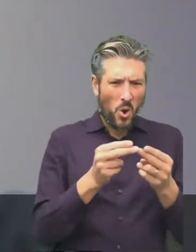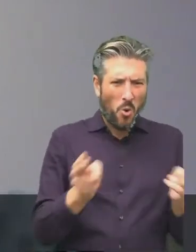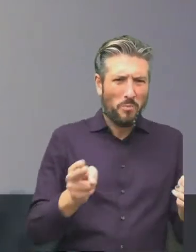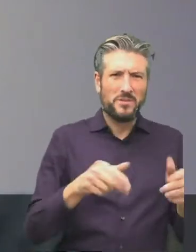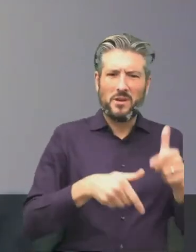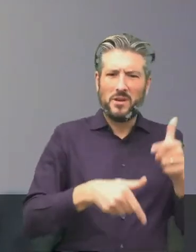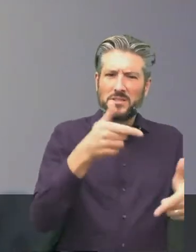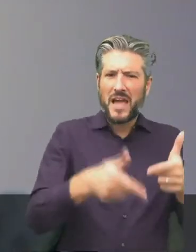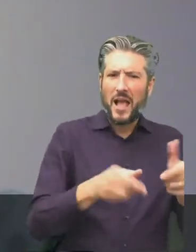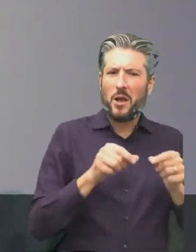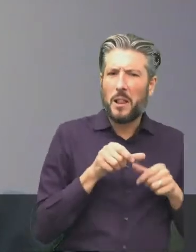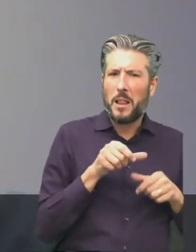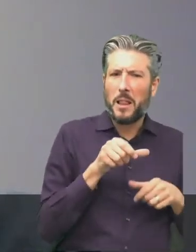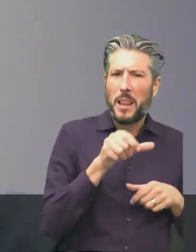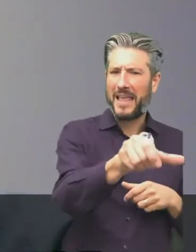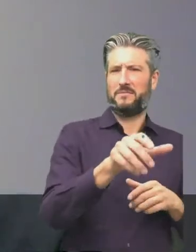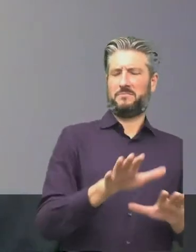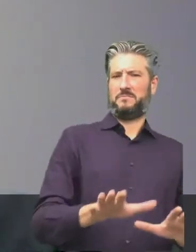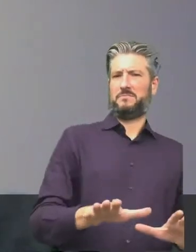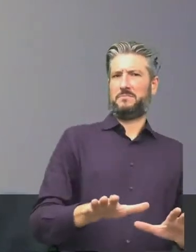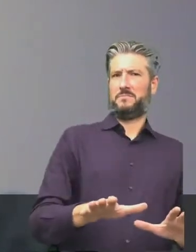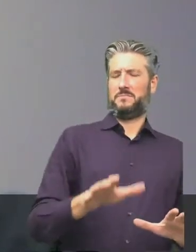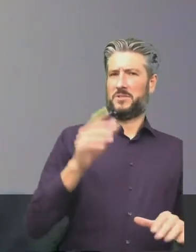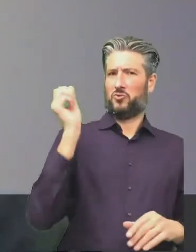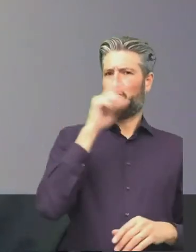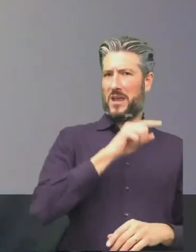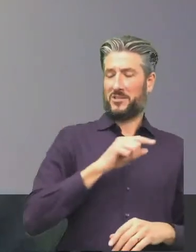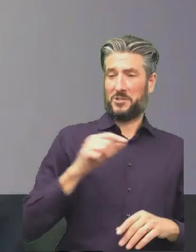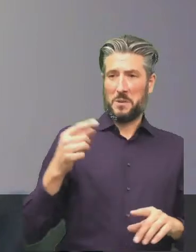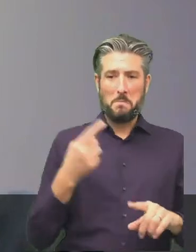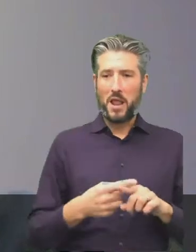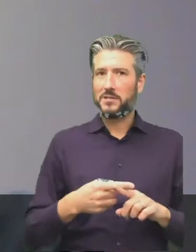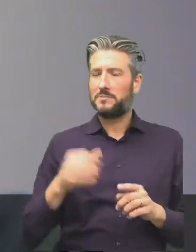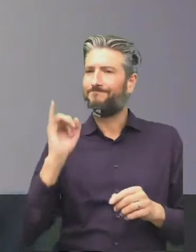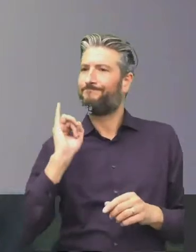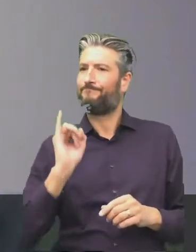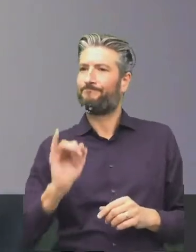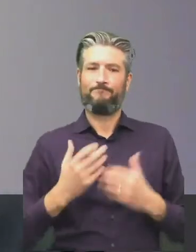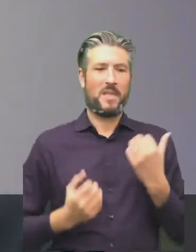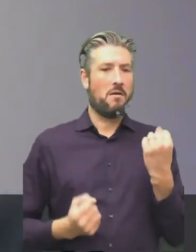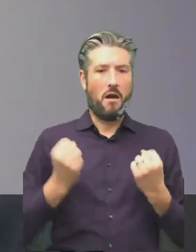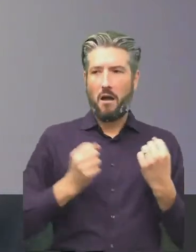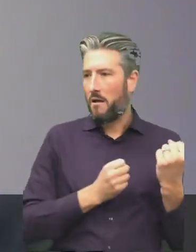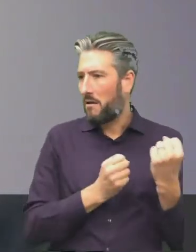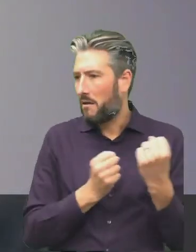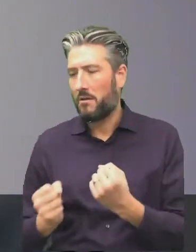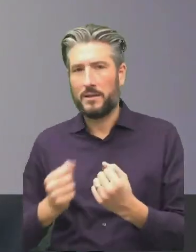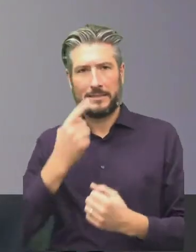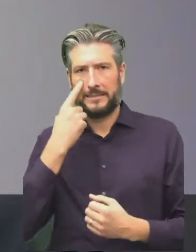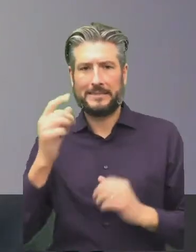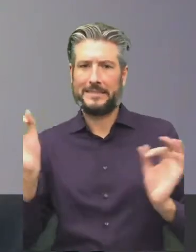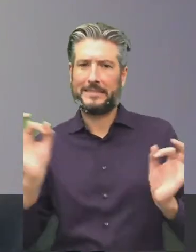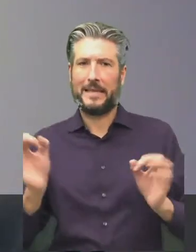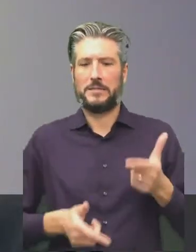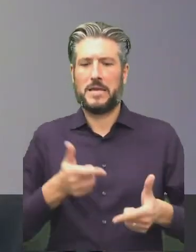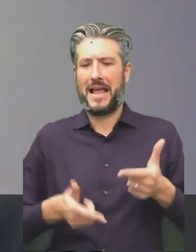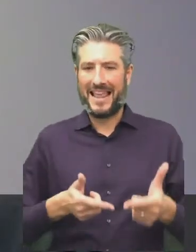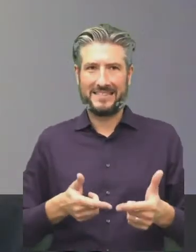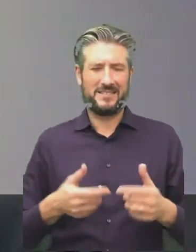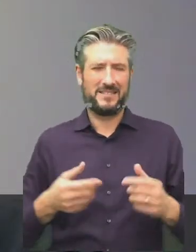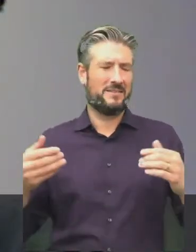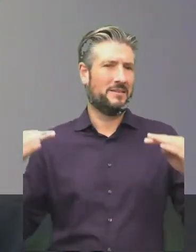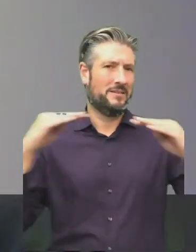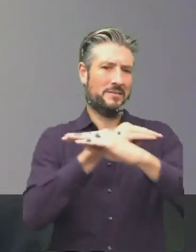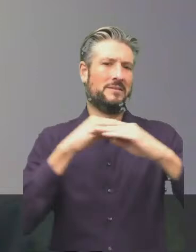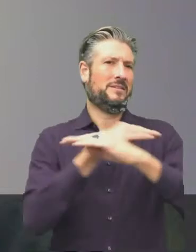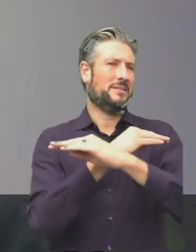as well as for motorists, because you have cyclists coming out of cycle lanes in the middle. There is also an increase in the low traffic neighborhoods,